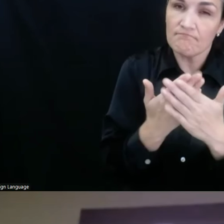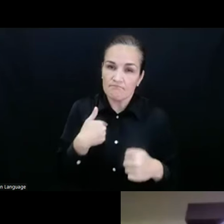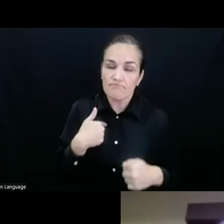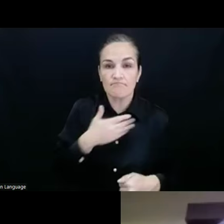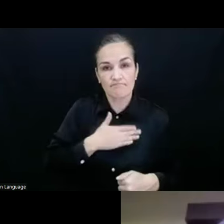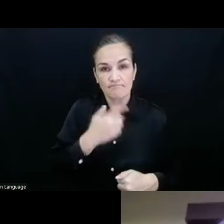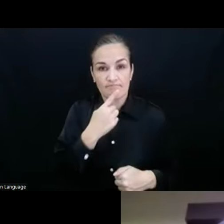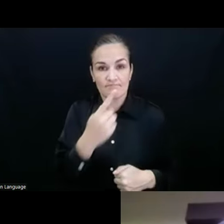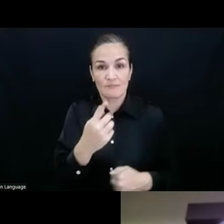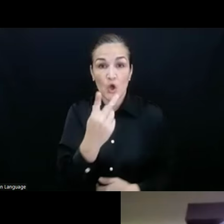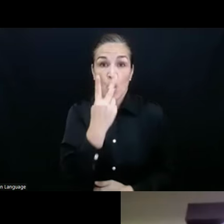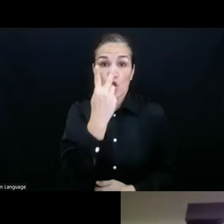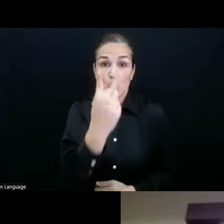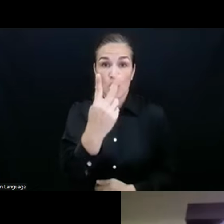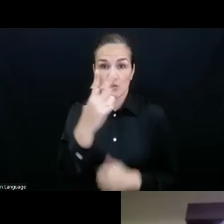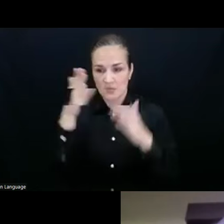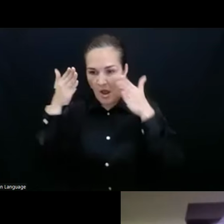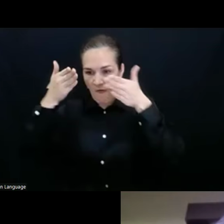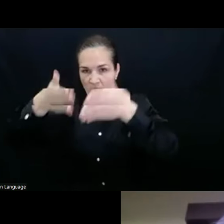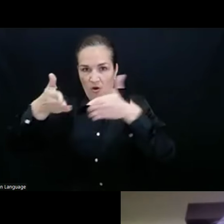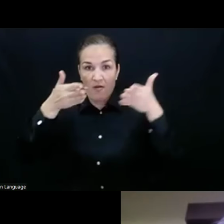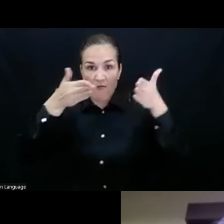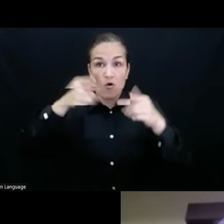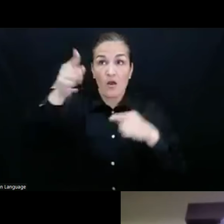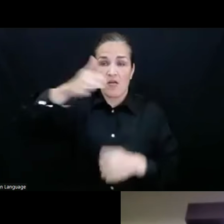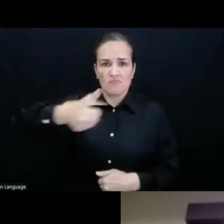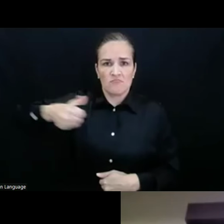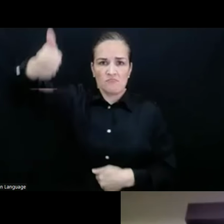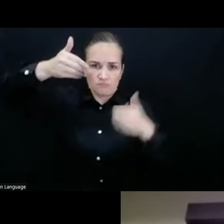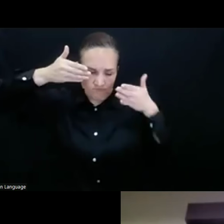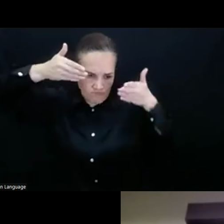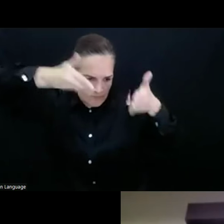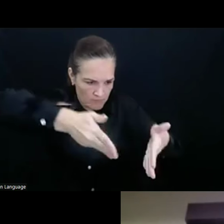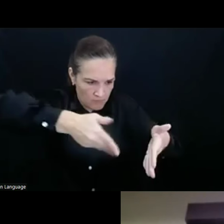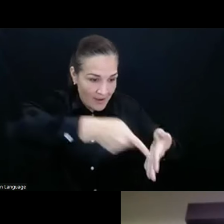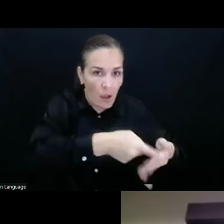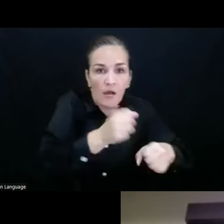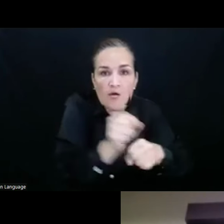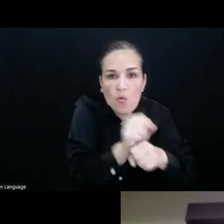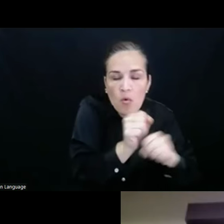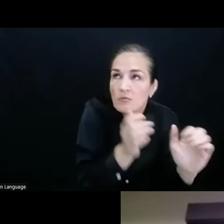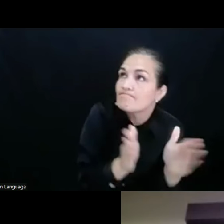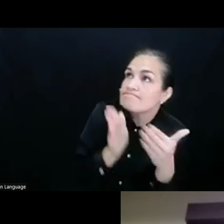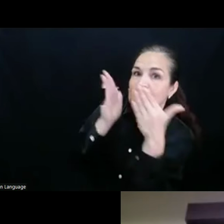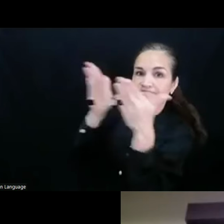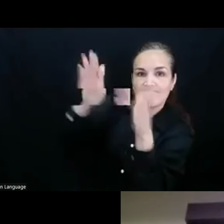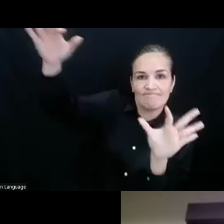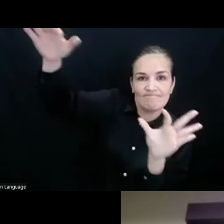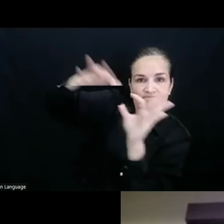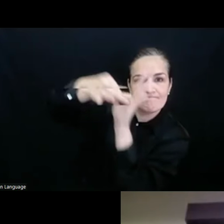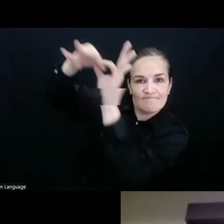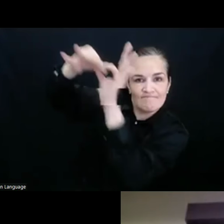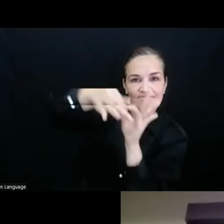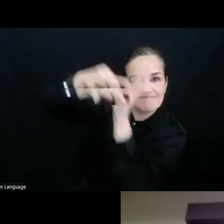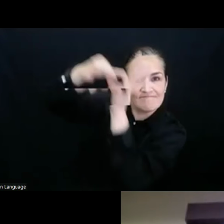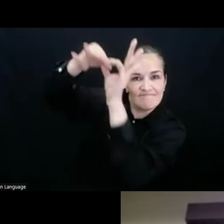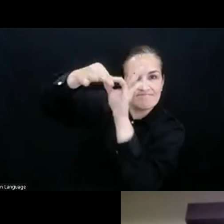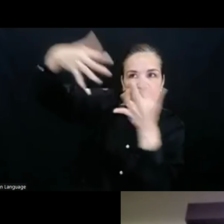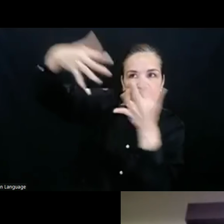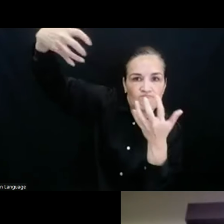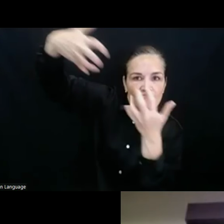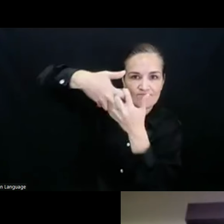doble enfoque, ¿no? Thank you Desde very much. arriba It's hacia a double abajo, vamos a approach, decirlo, pero top también de abajo hacia down, arriba, de top but down y also bottom up, bottom up. de tal